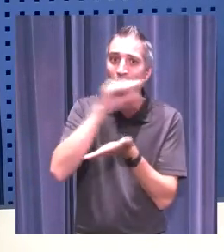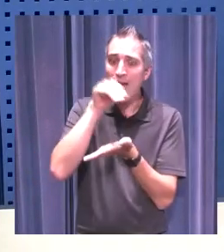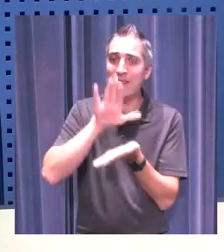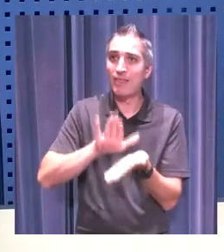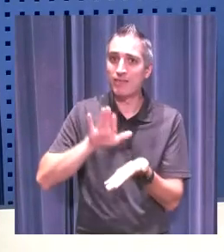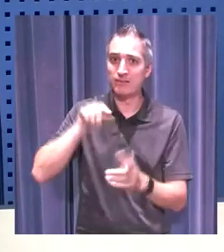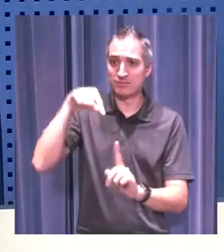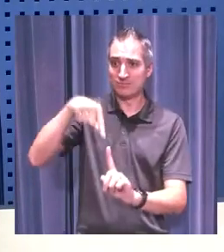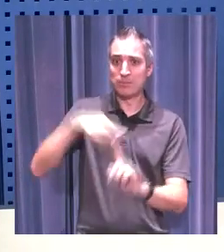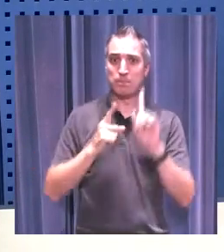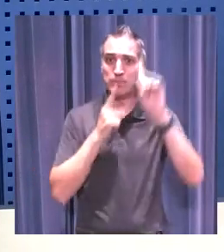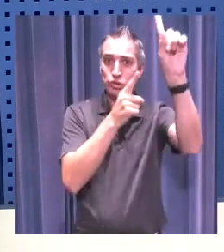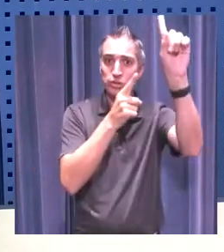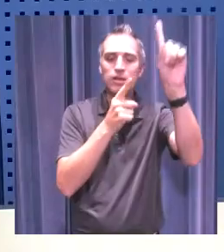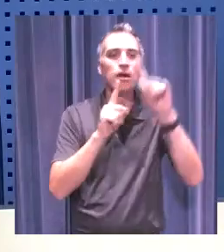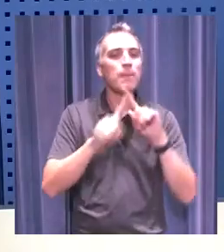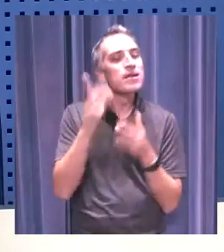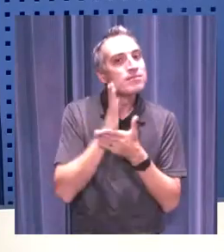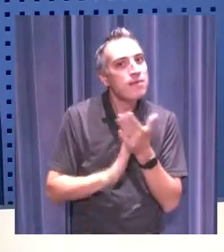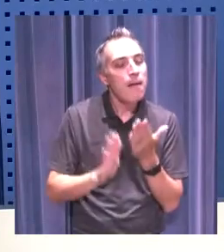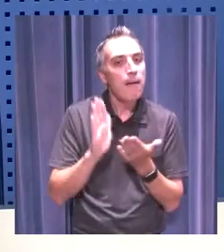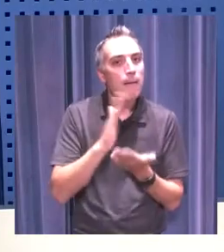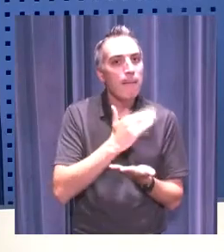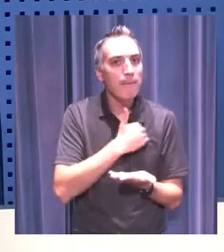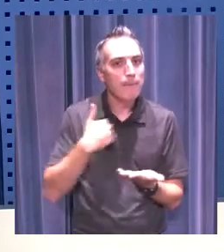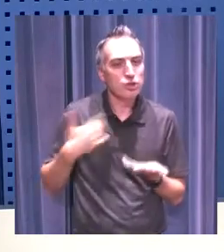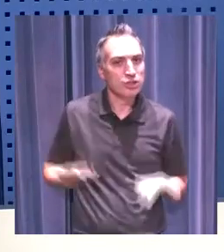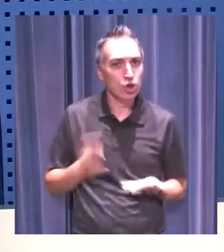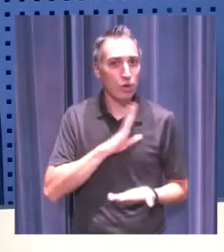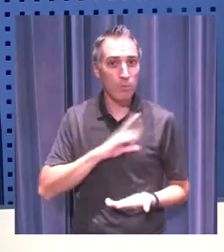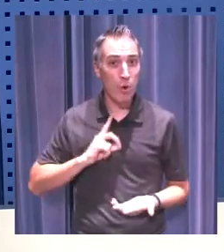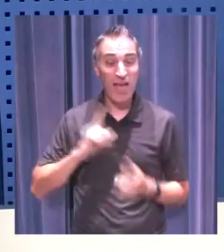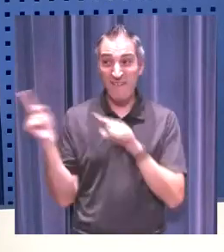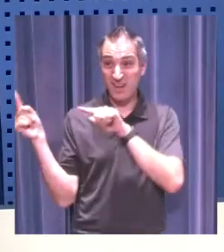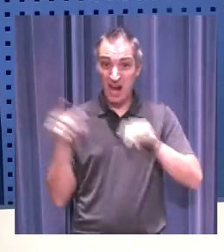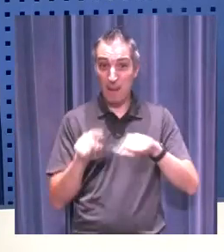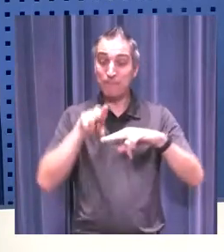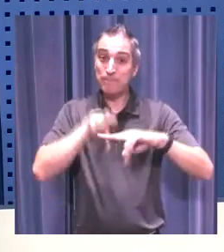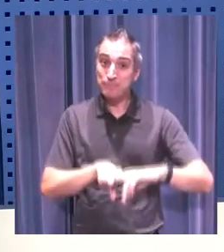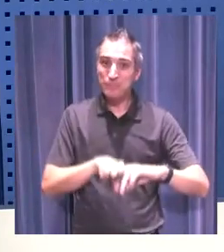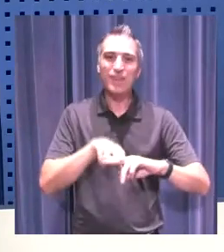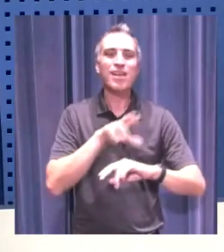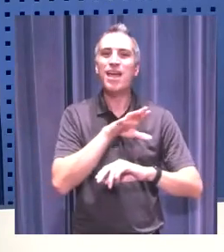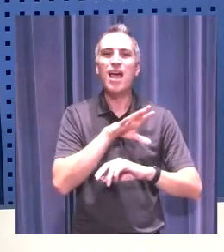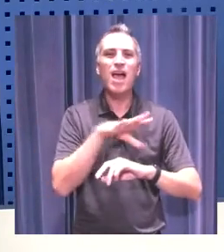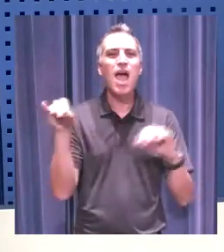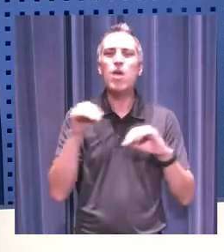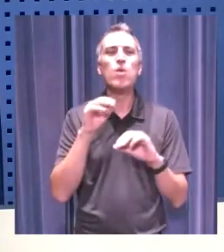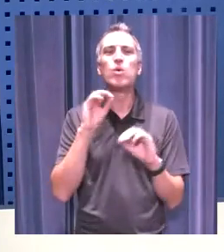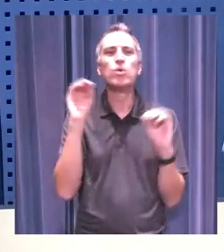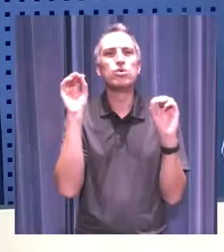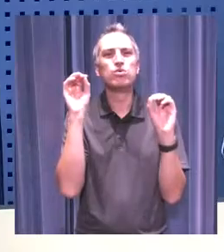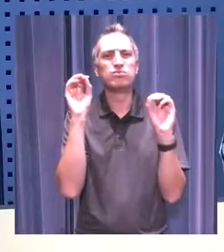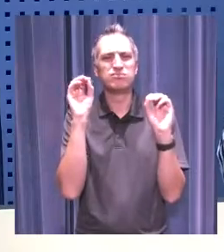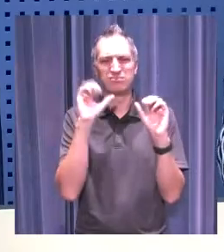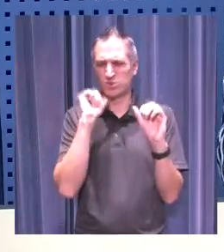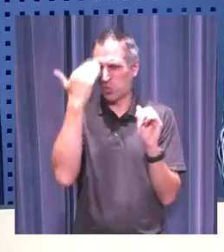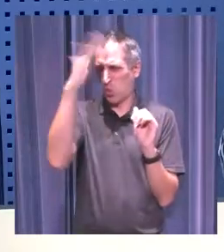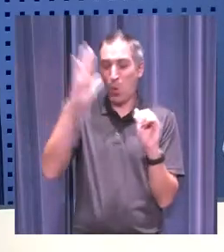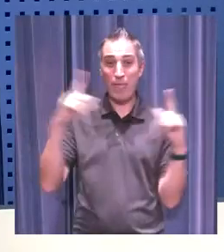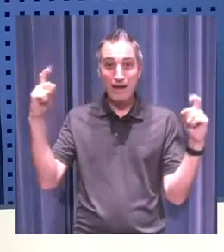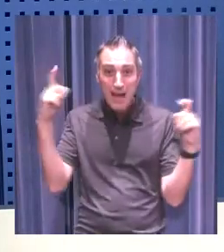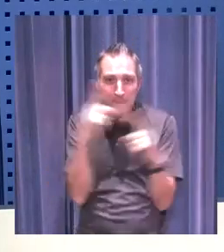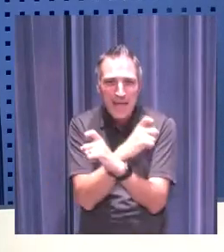mission. Yet some members of this board have come to your roles without regard for the complex and